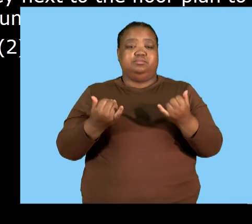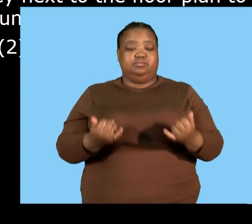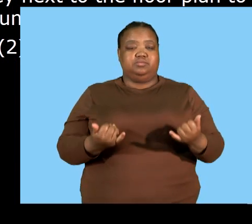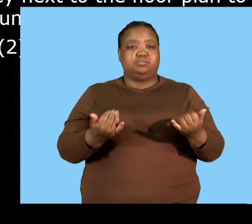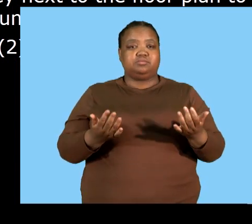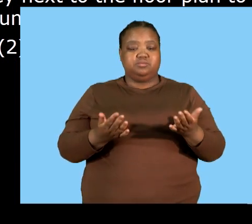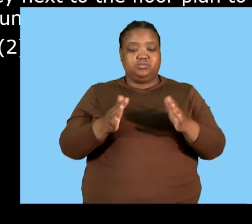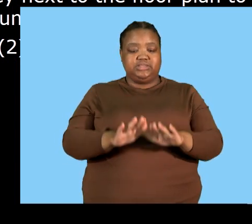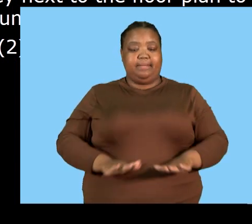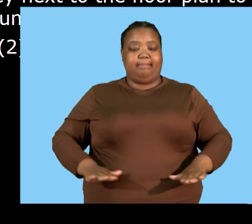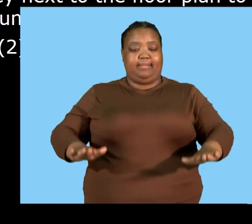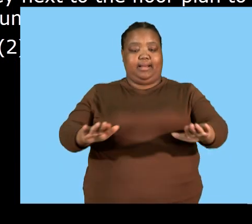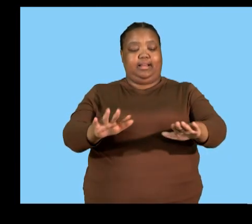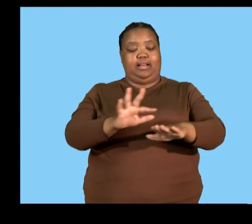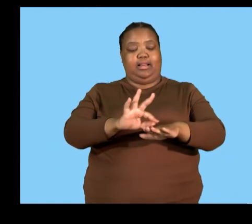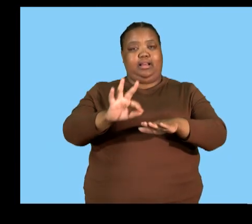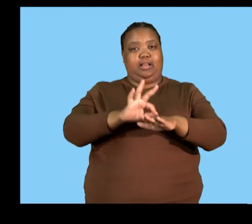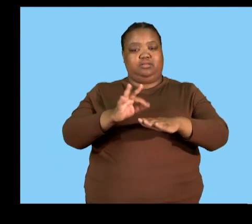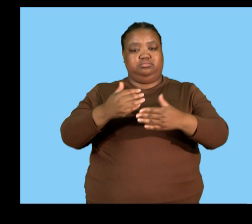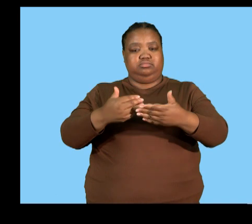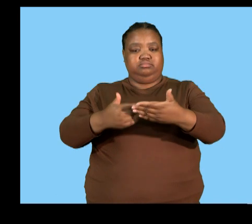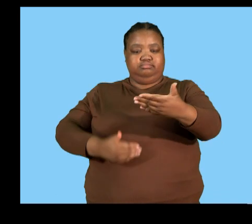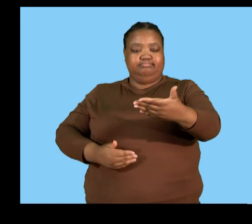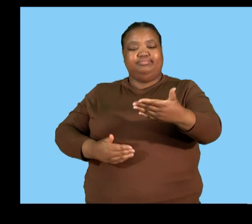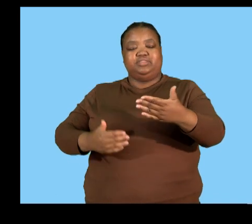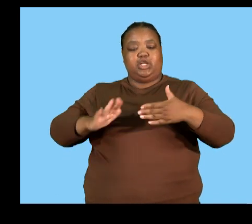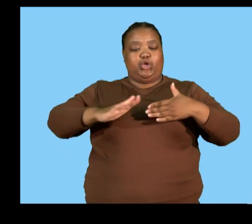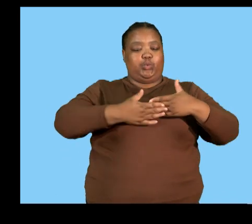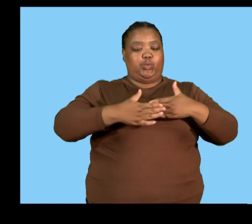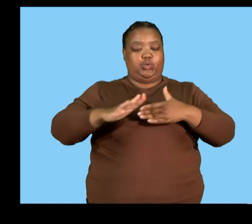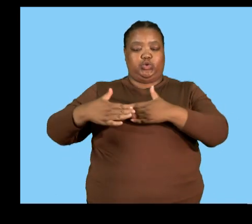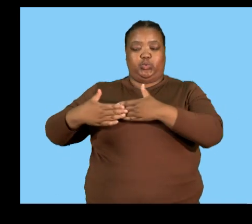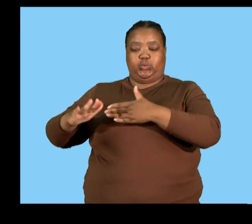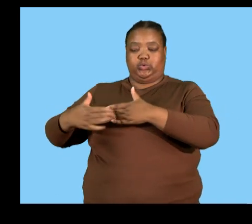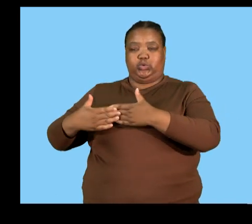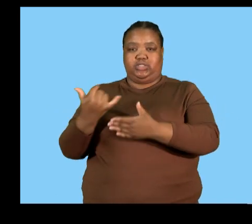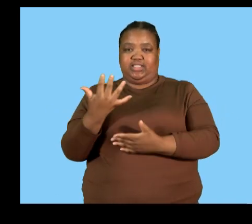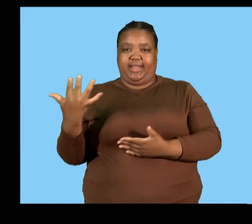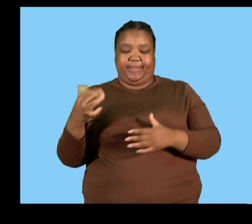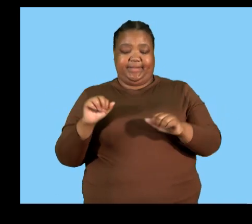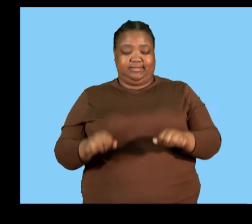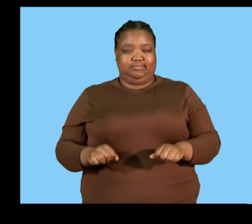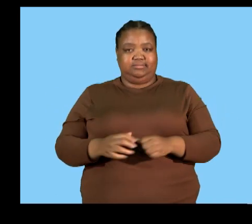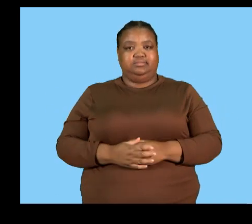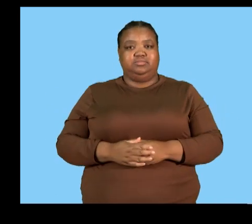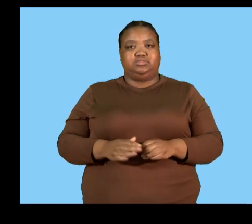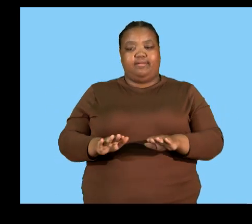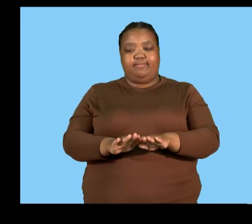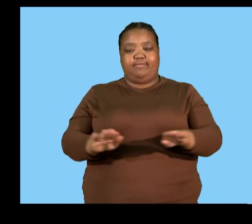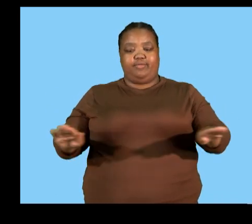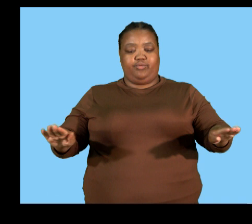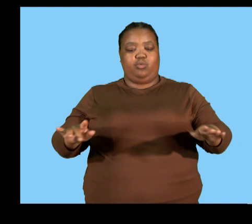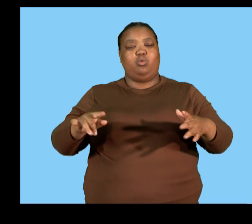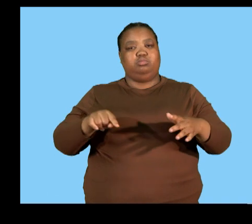doors shown on the plan. So let's check our floor plan. So